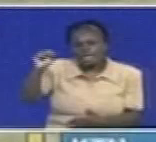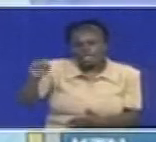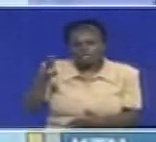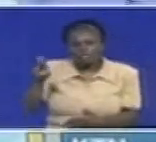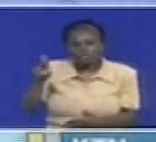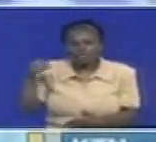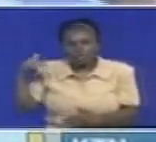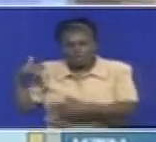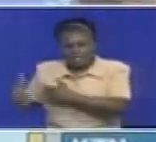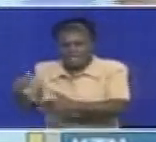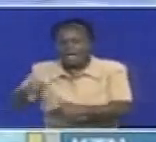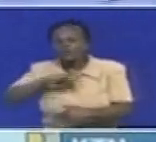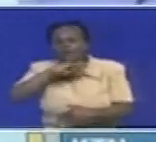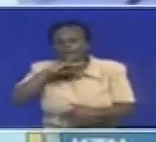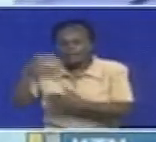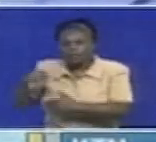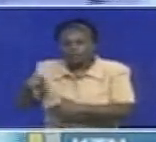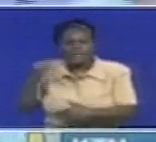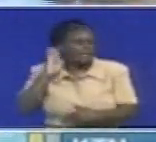was informed of the arrest.